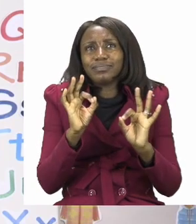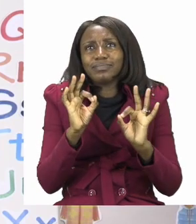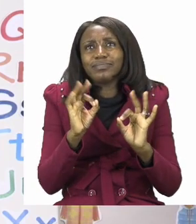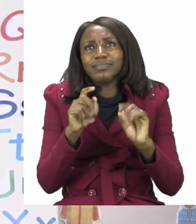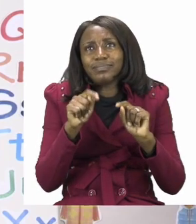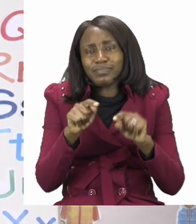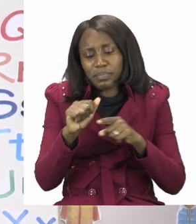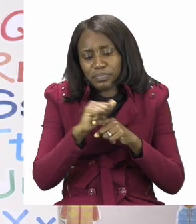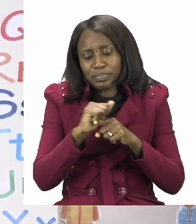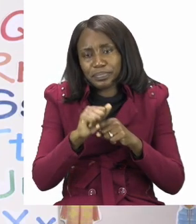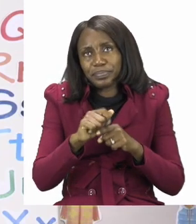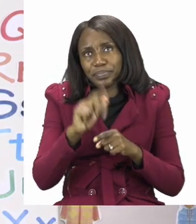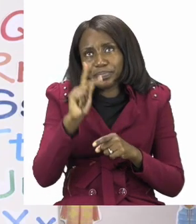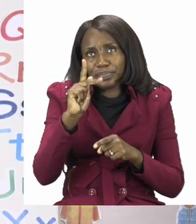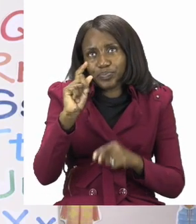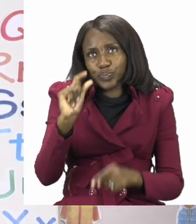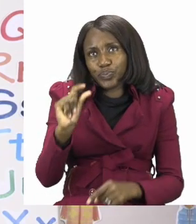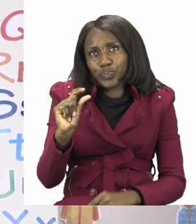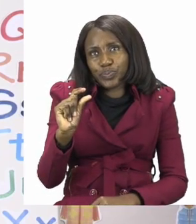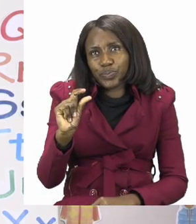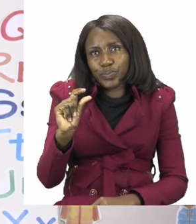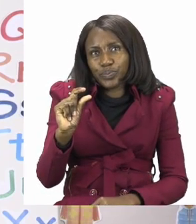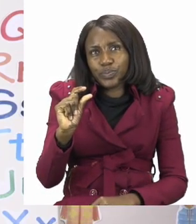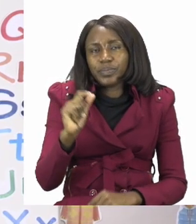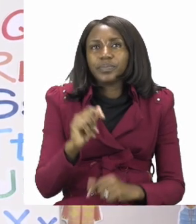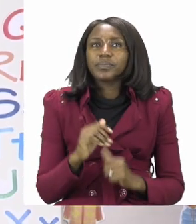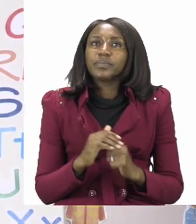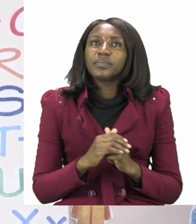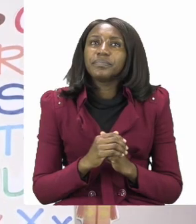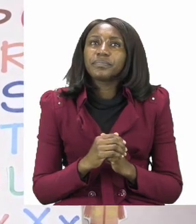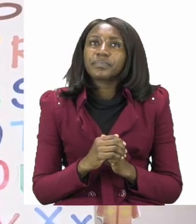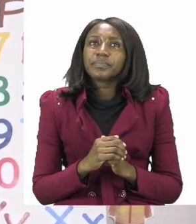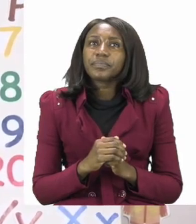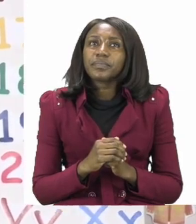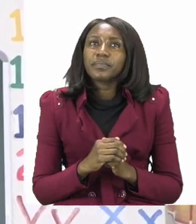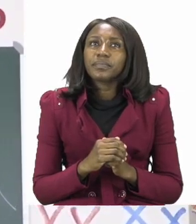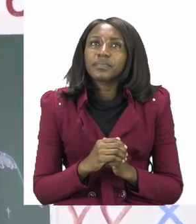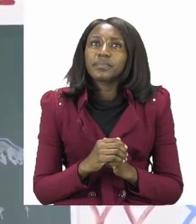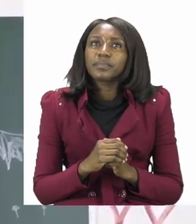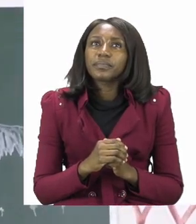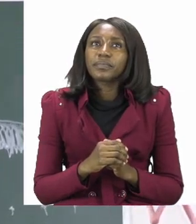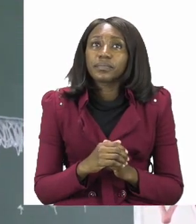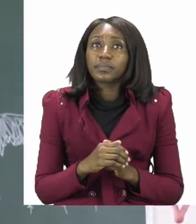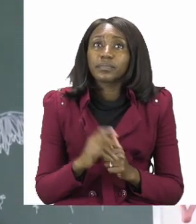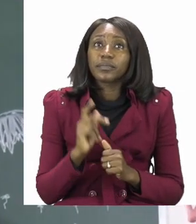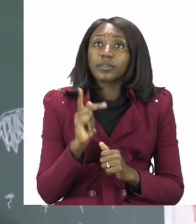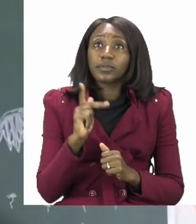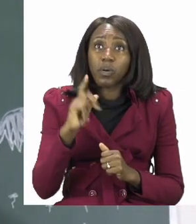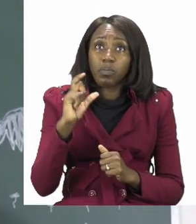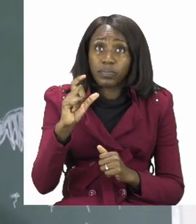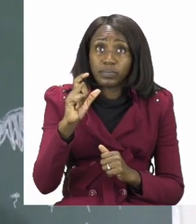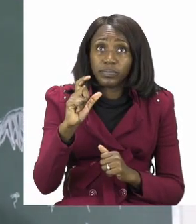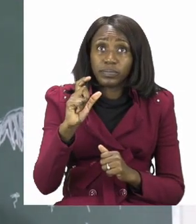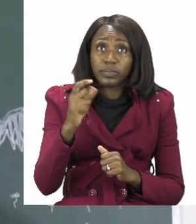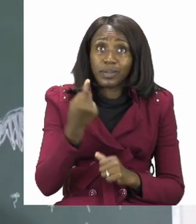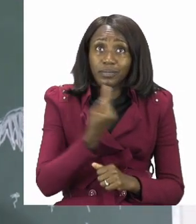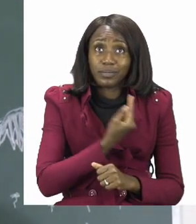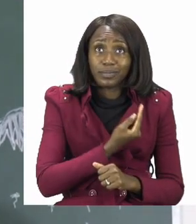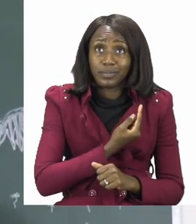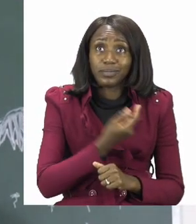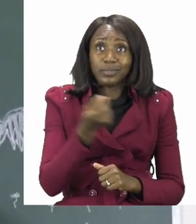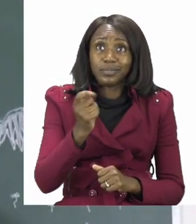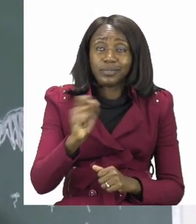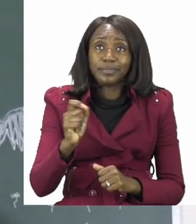and write the letter K. So the capital letter starts at the top line, and then we go